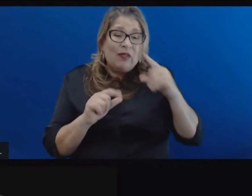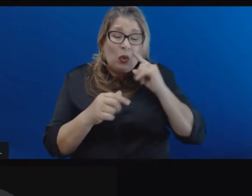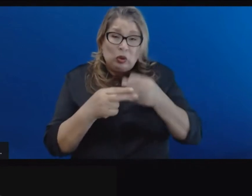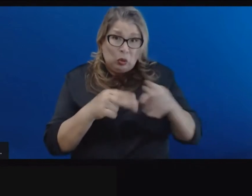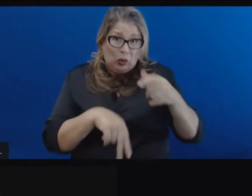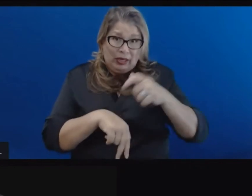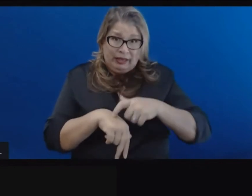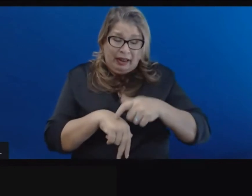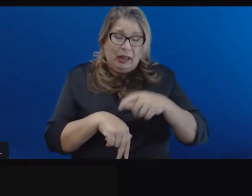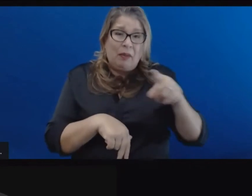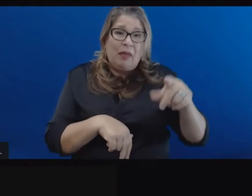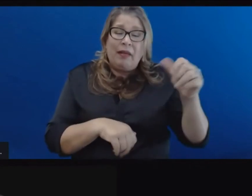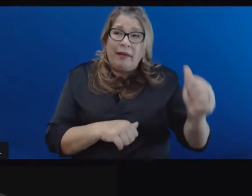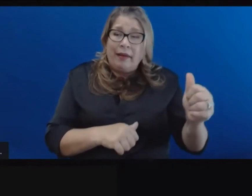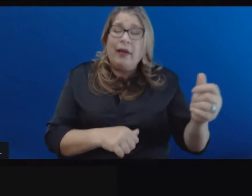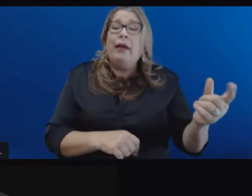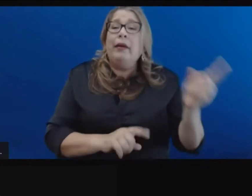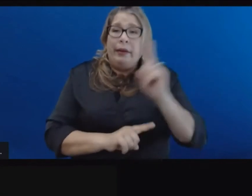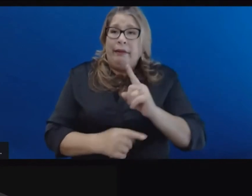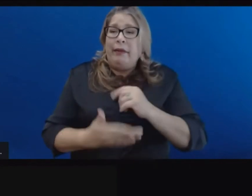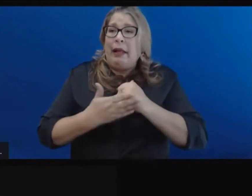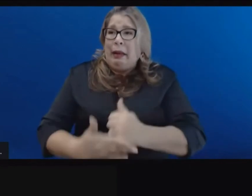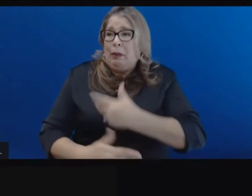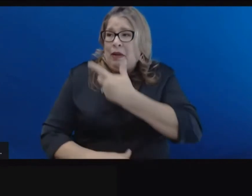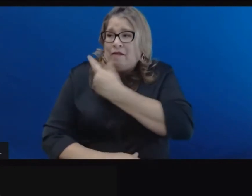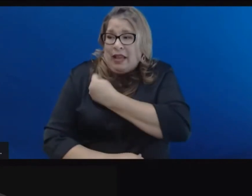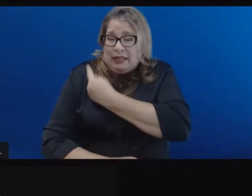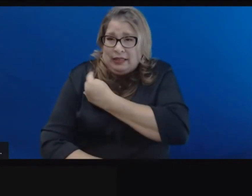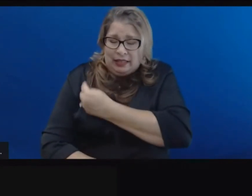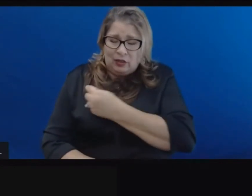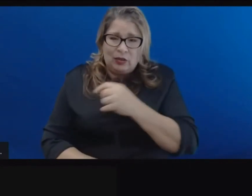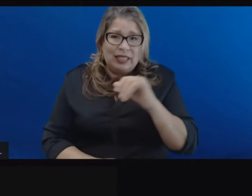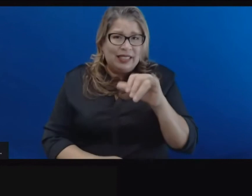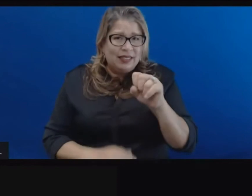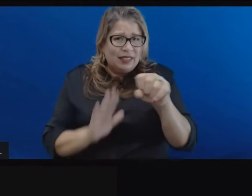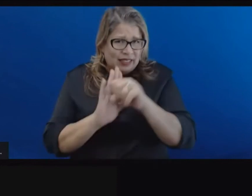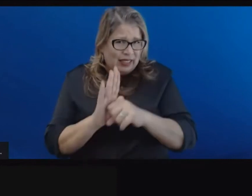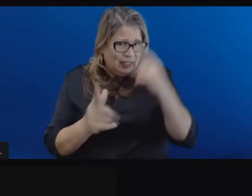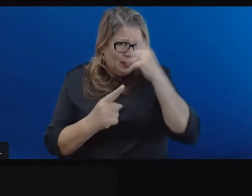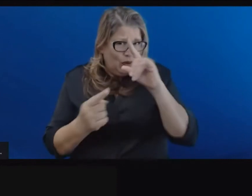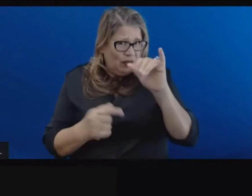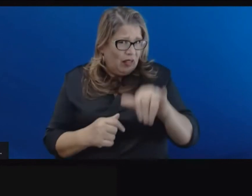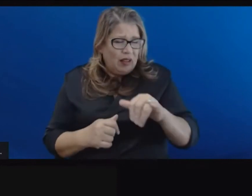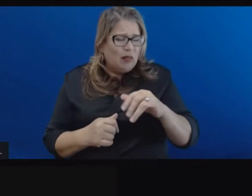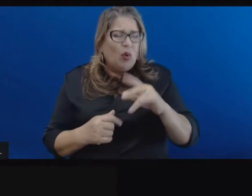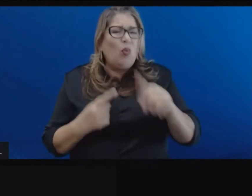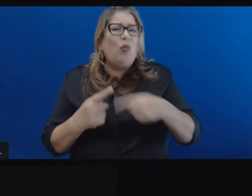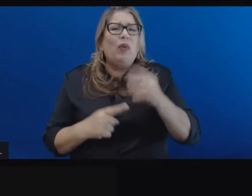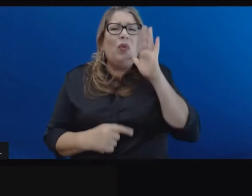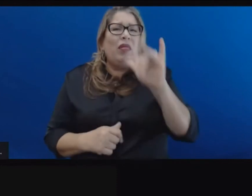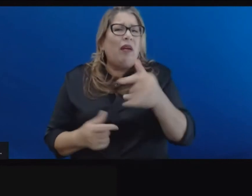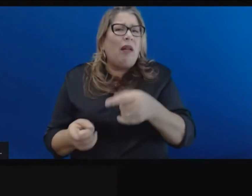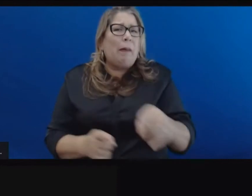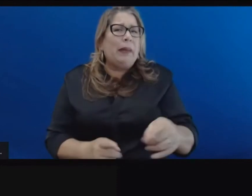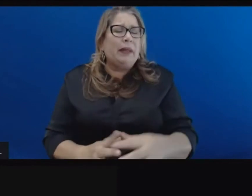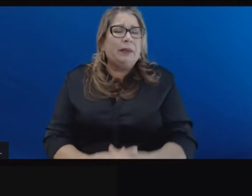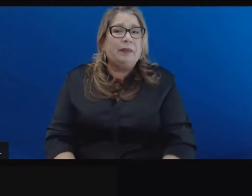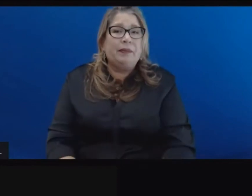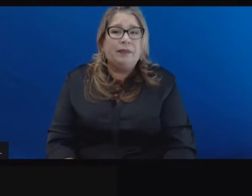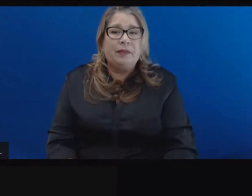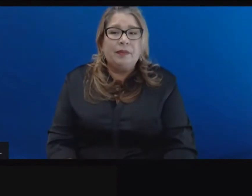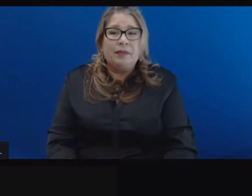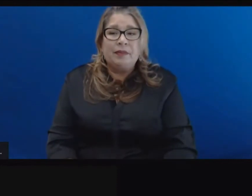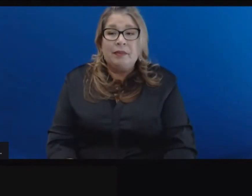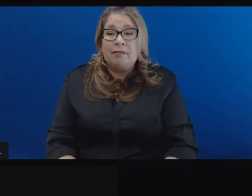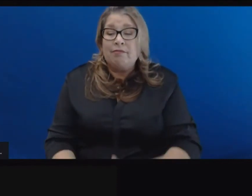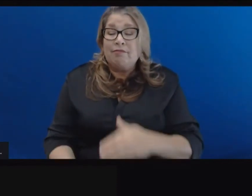the ranks of vaccinators. Is that something the state's considering, and when might that happen? Yeah, so I'll have to get back to you. I'm